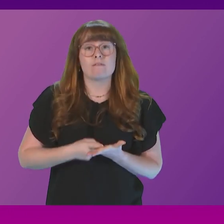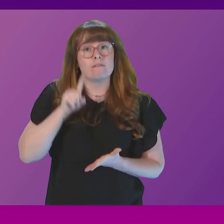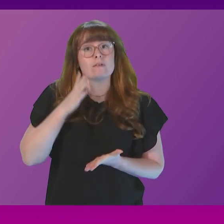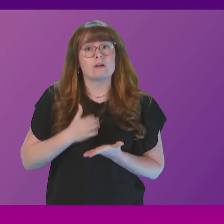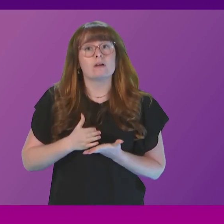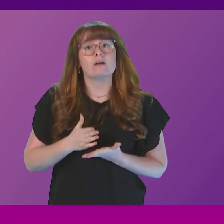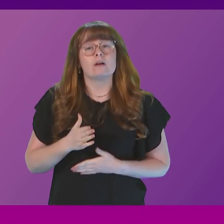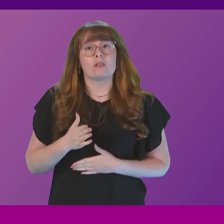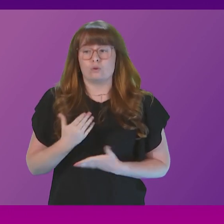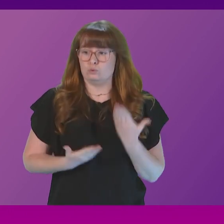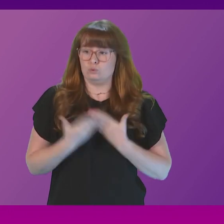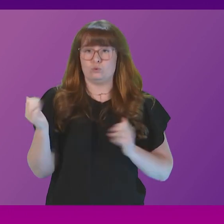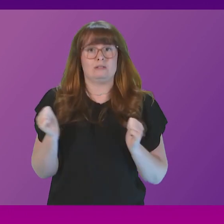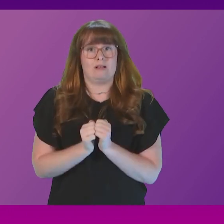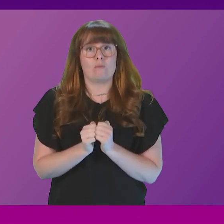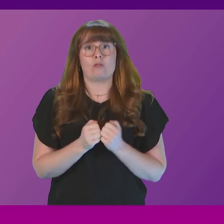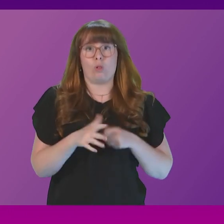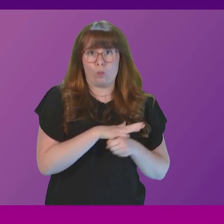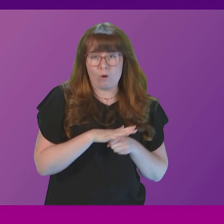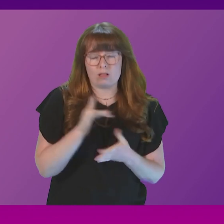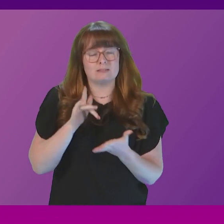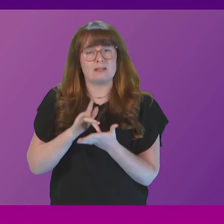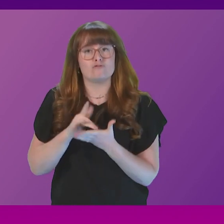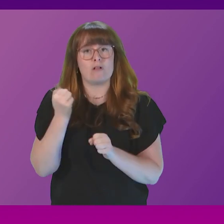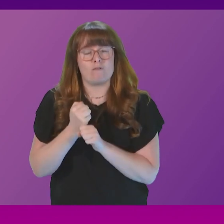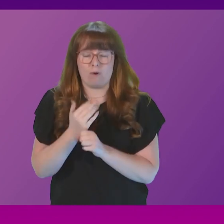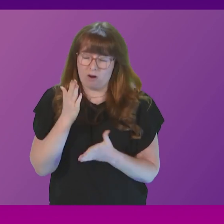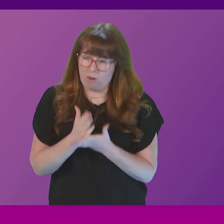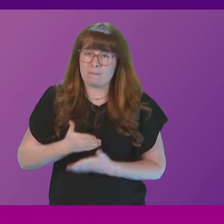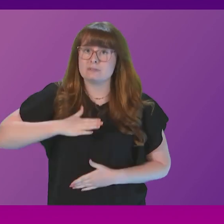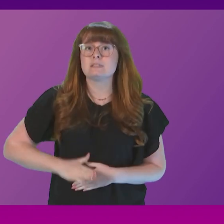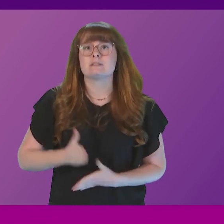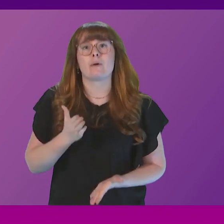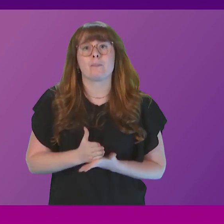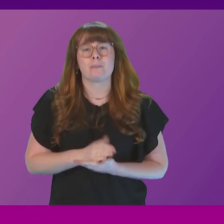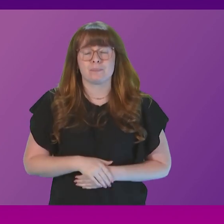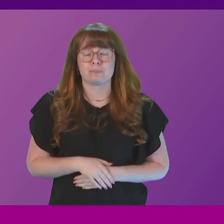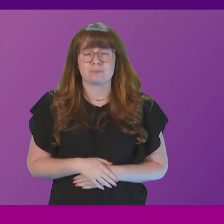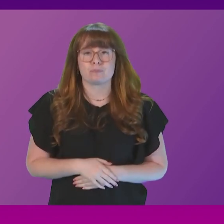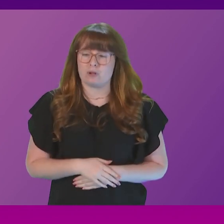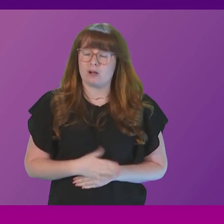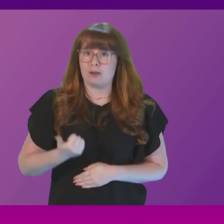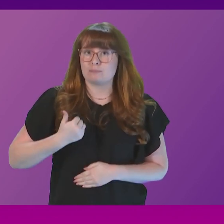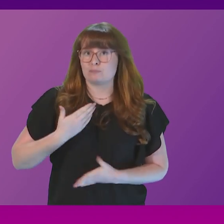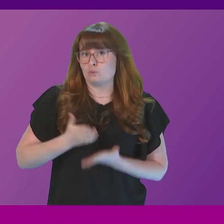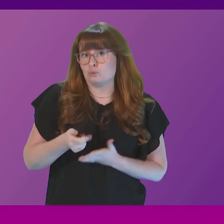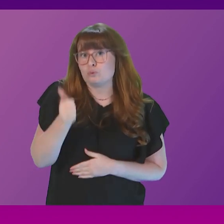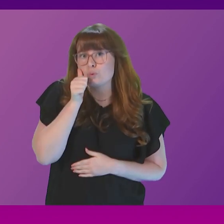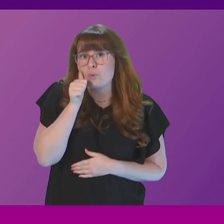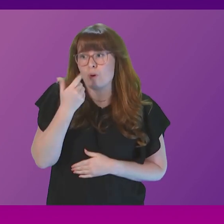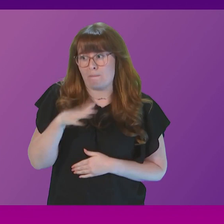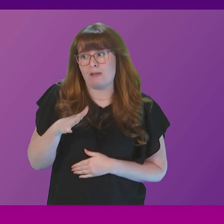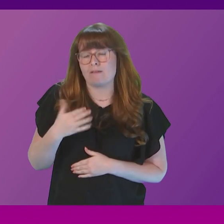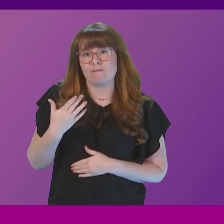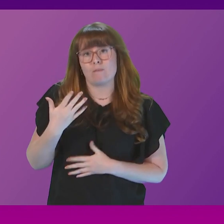of a new deal between local and central government is absolutely essential. That view, as you probably know, has also been expressed by